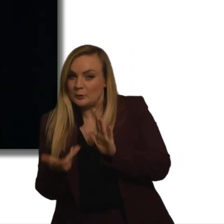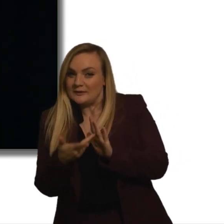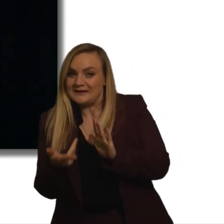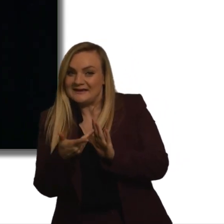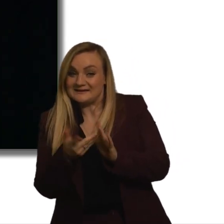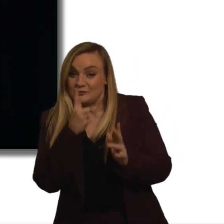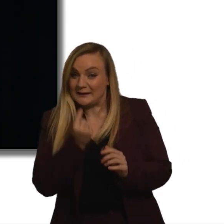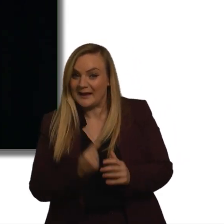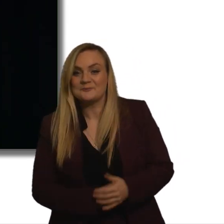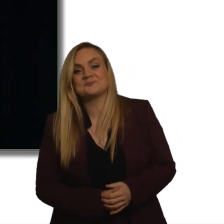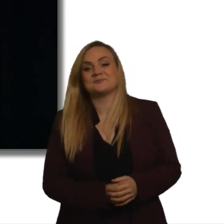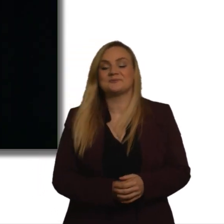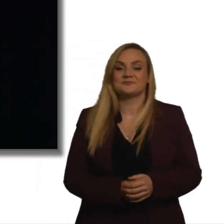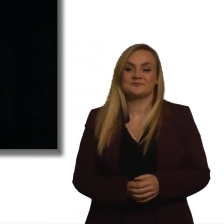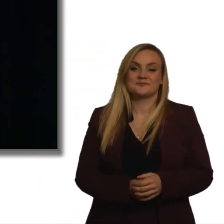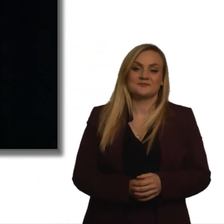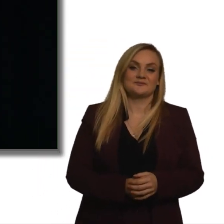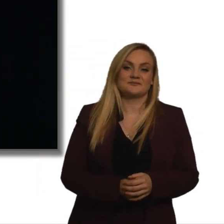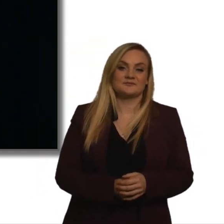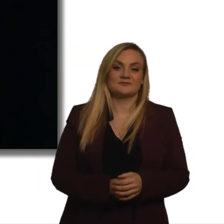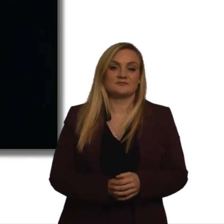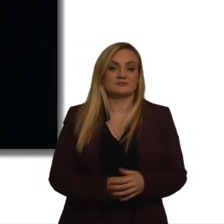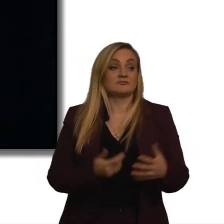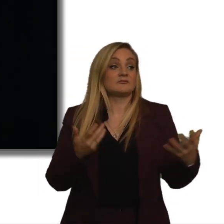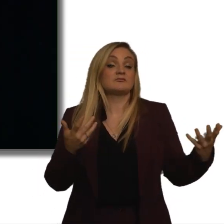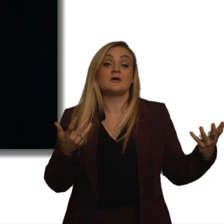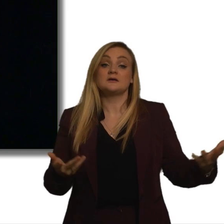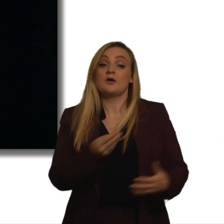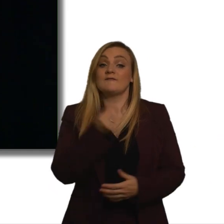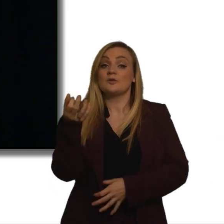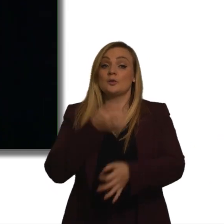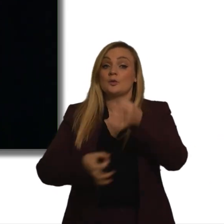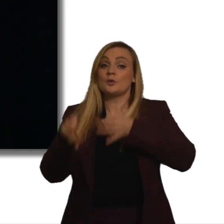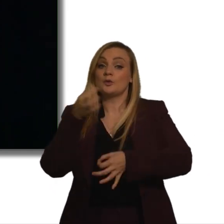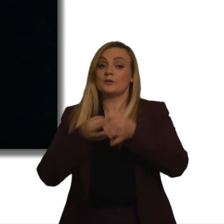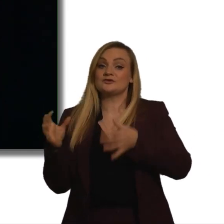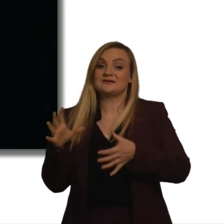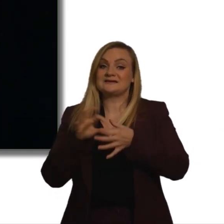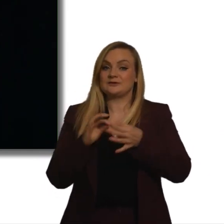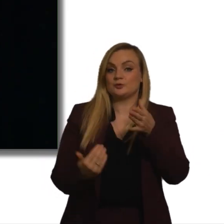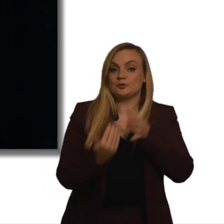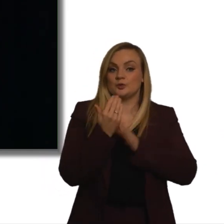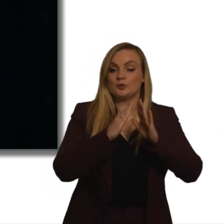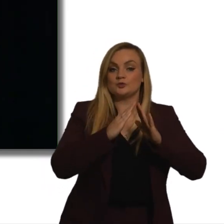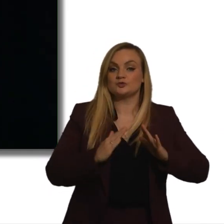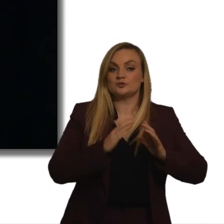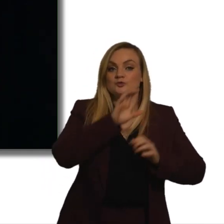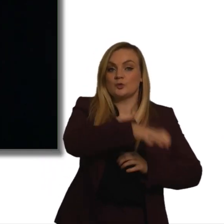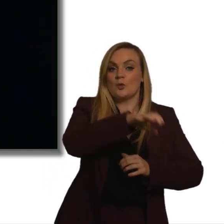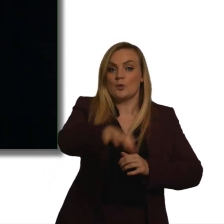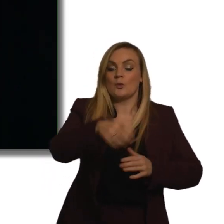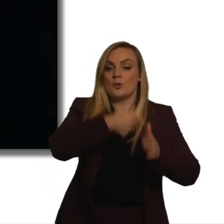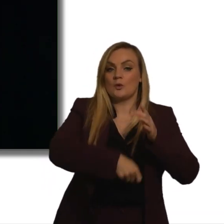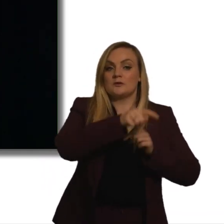can squeeze them in before we need to move on. Now, we've had a few questions in about new stores. So I had a question in